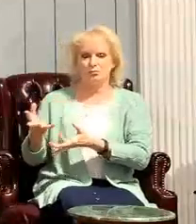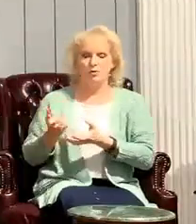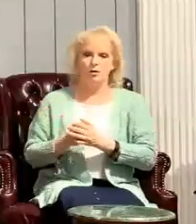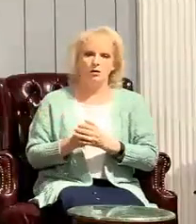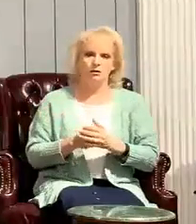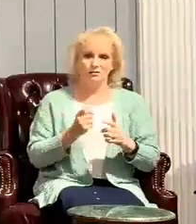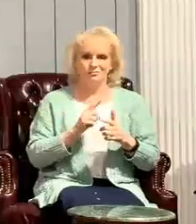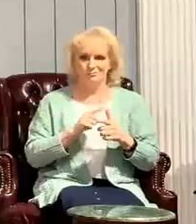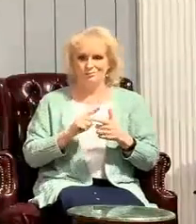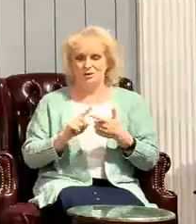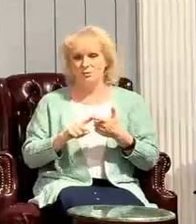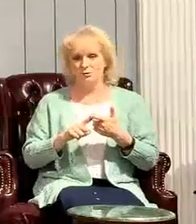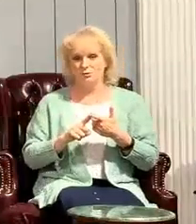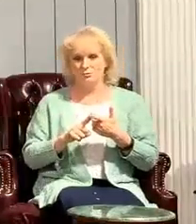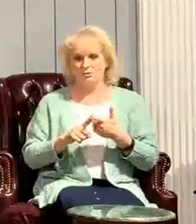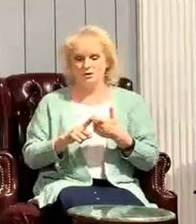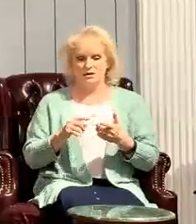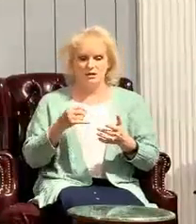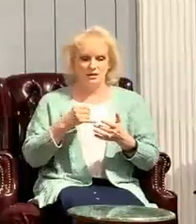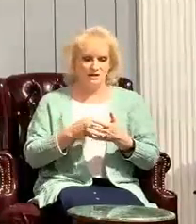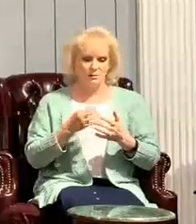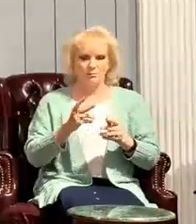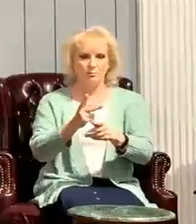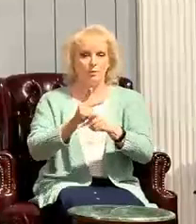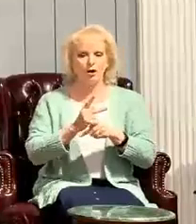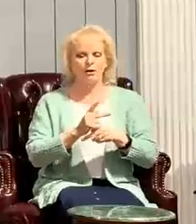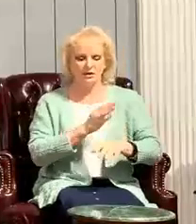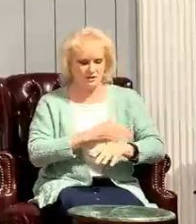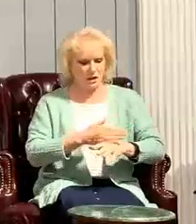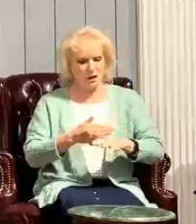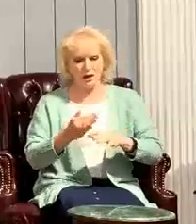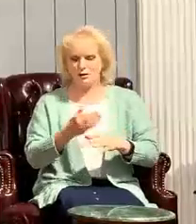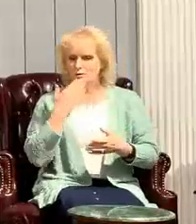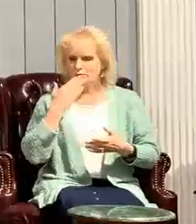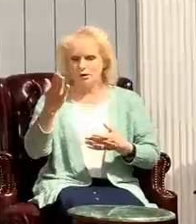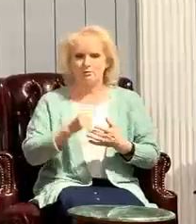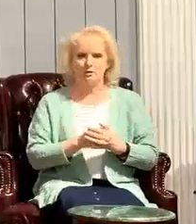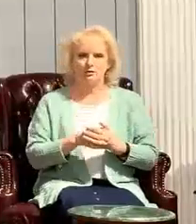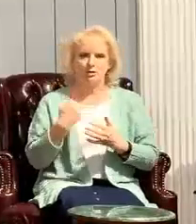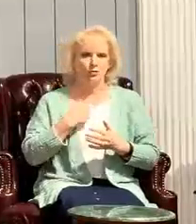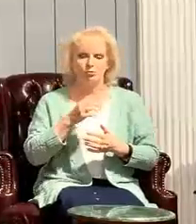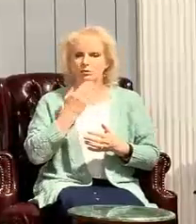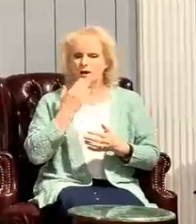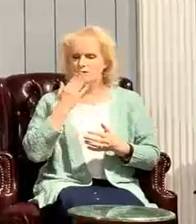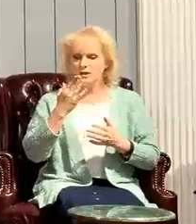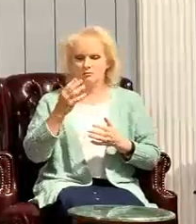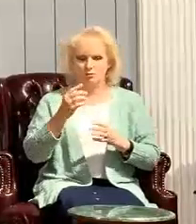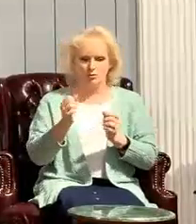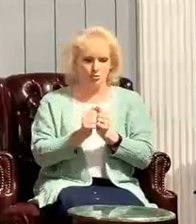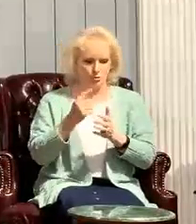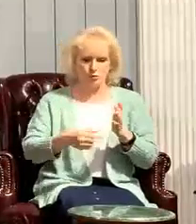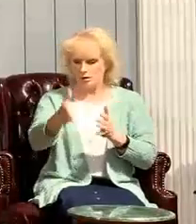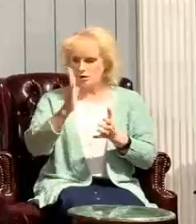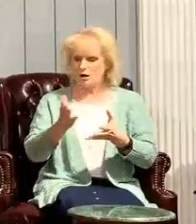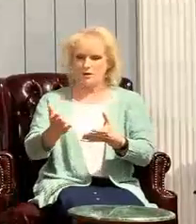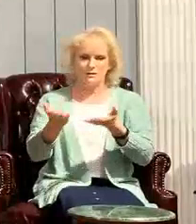Borrowing number two is a lack of gratefulness. We are not thankful for what God has given us, and we'll only be happy when we can